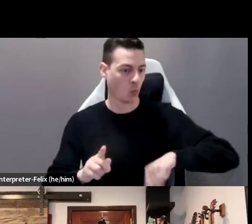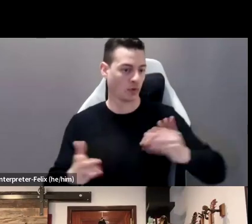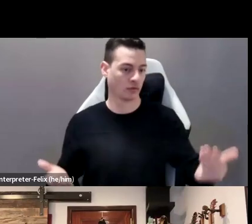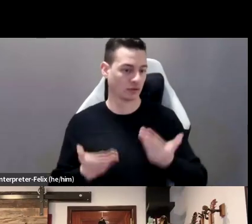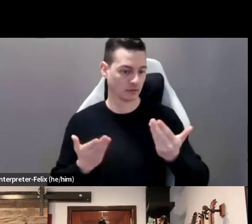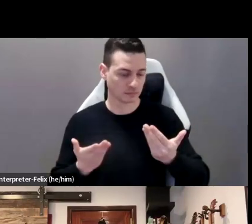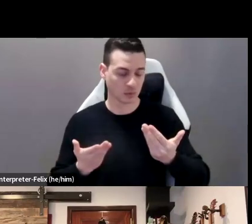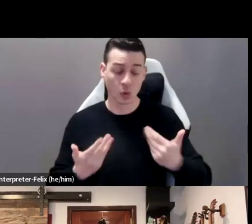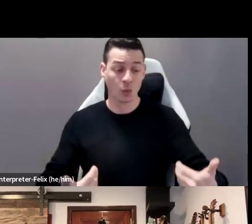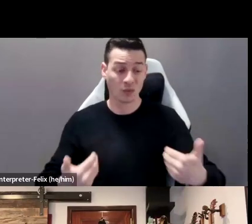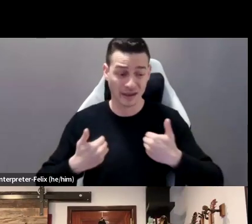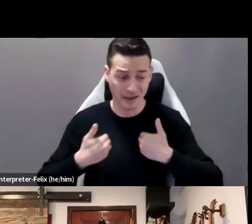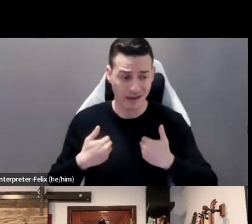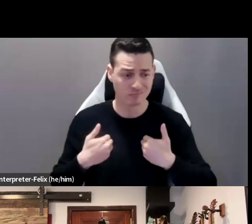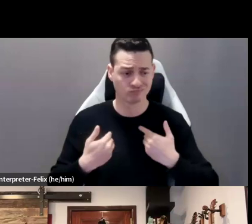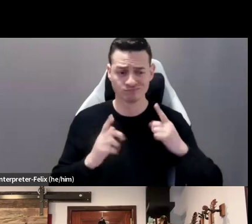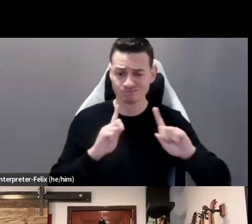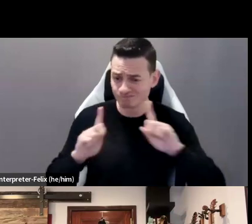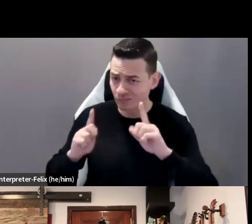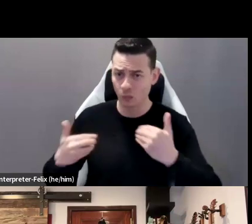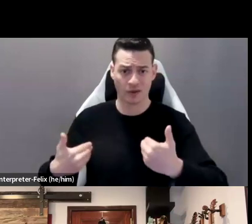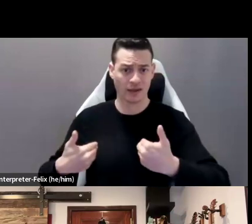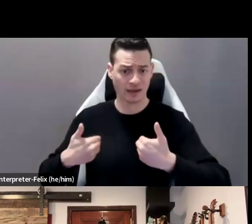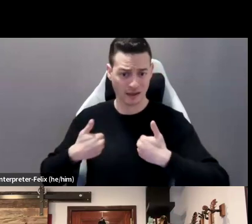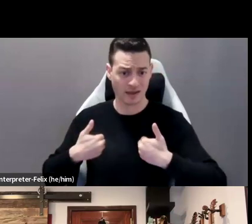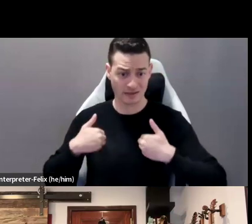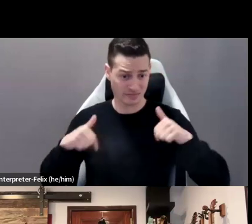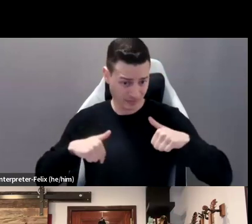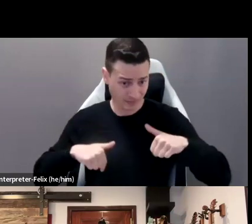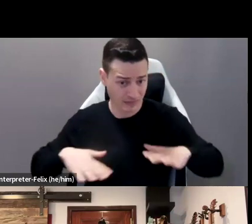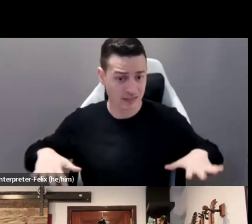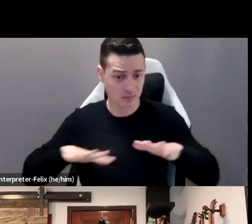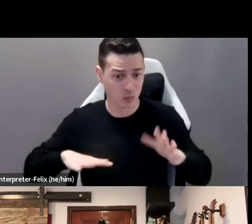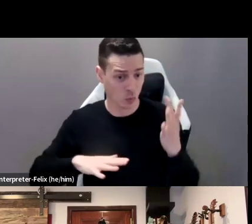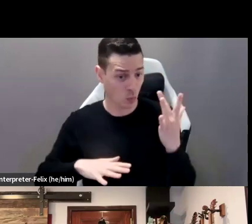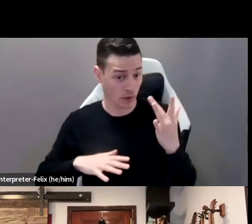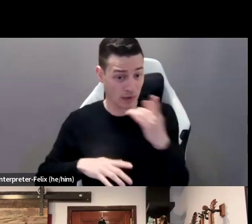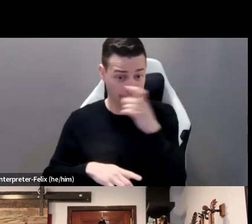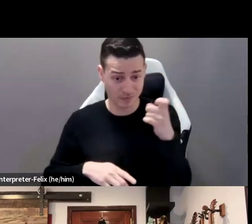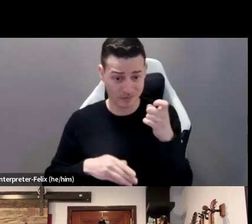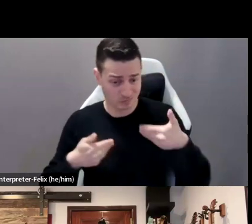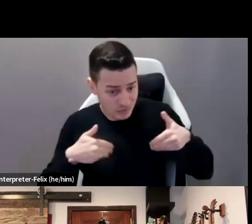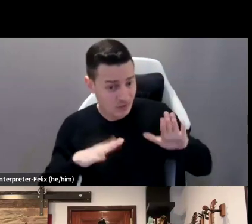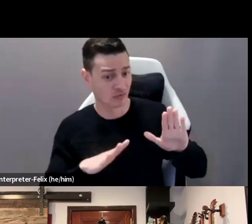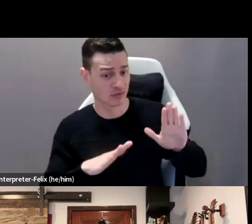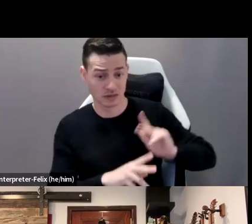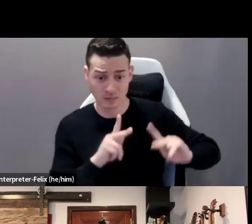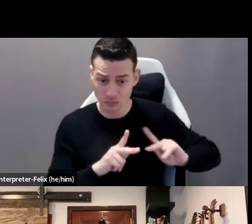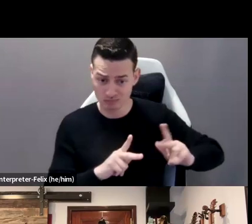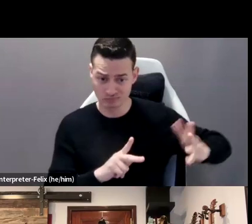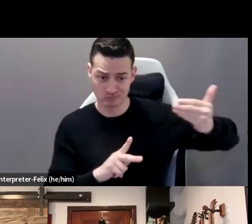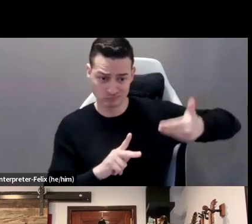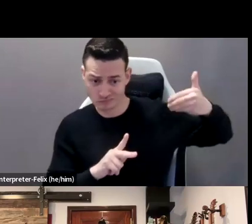able to have the space and to have this conversation mainly because of the sacrifices and the bravery of